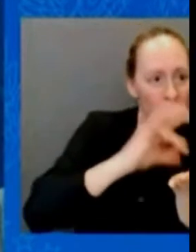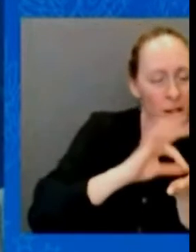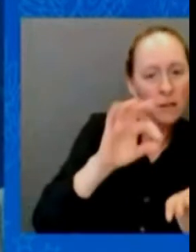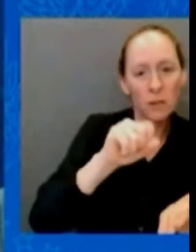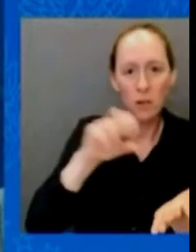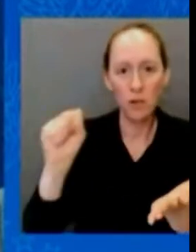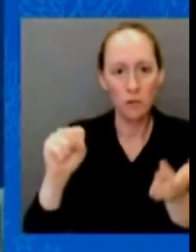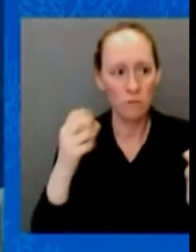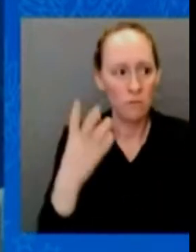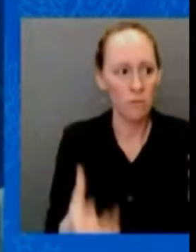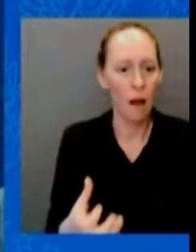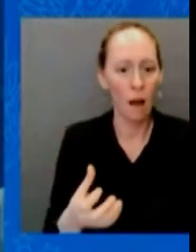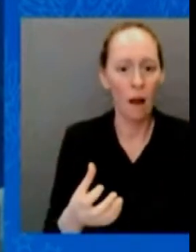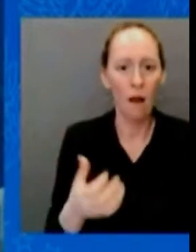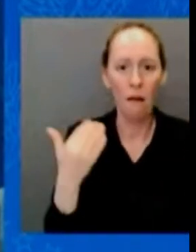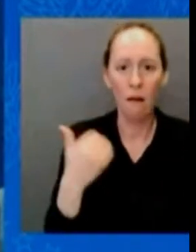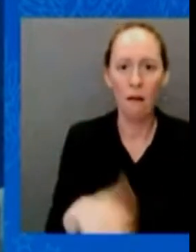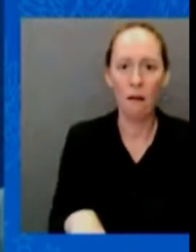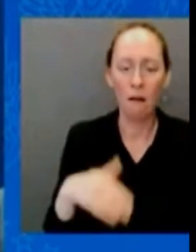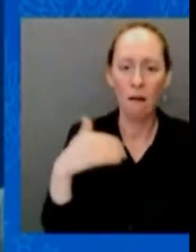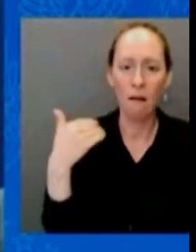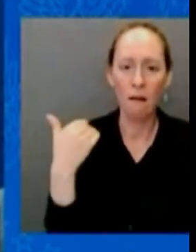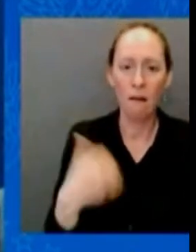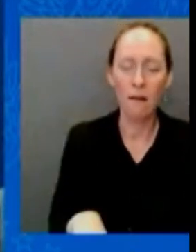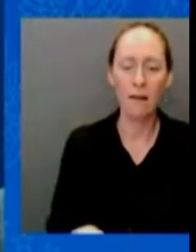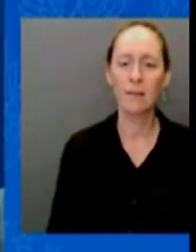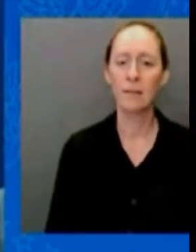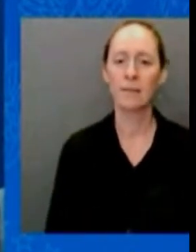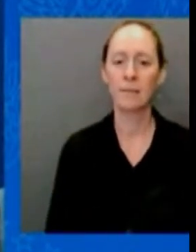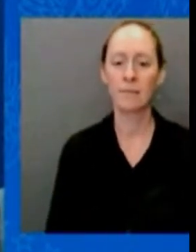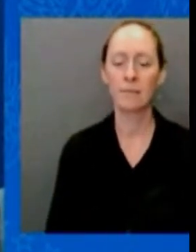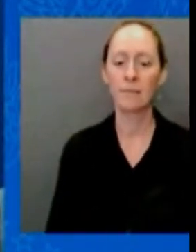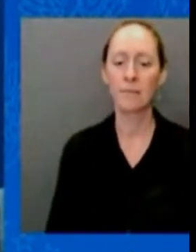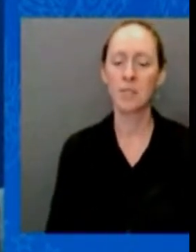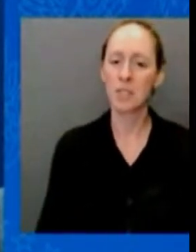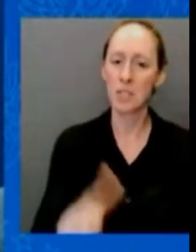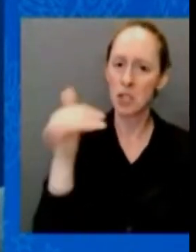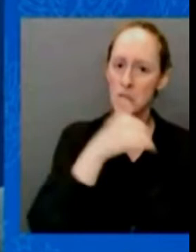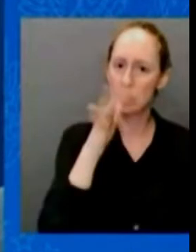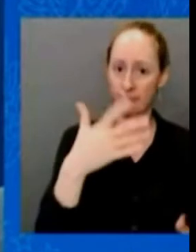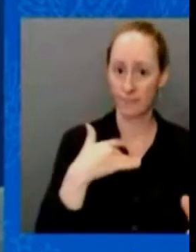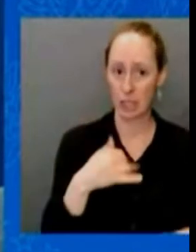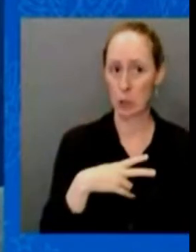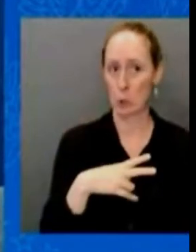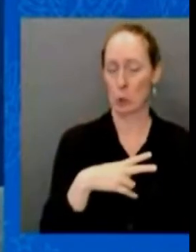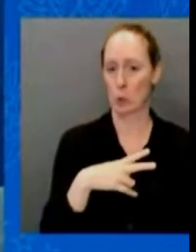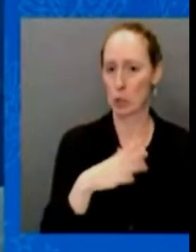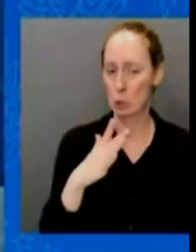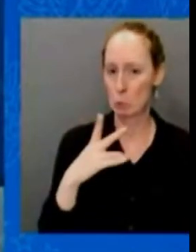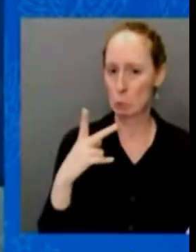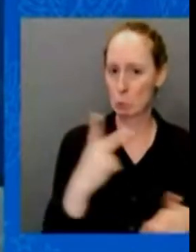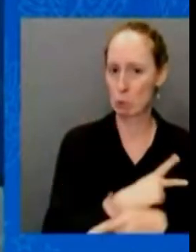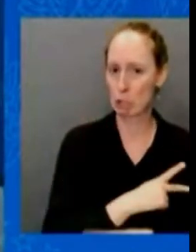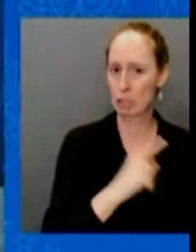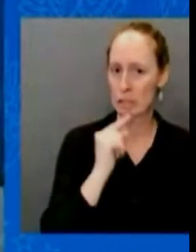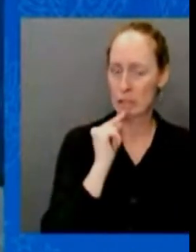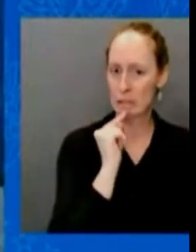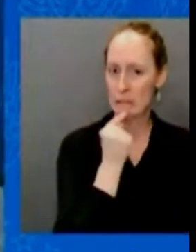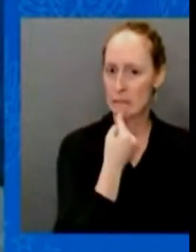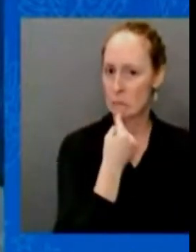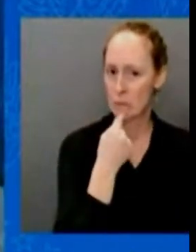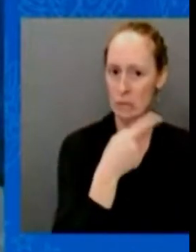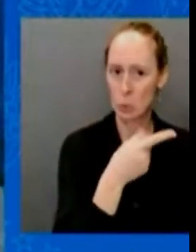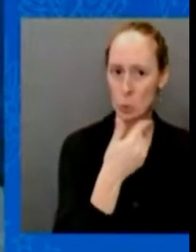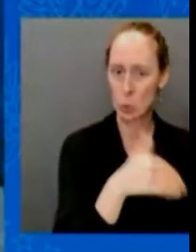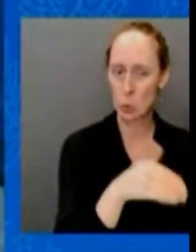bomb for the country, and you're going to hear a lot more about it. Republican leadership in the Congress has said, they made it clear, that if they don't get